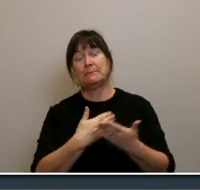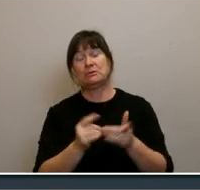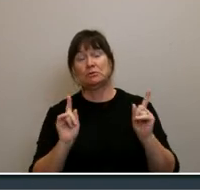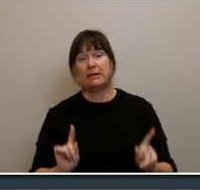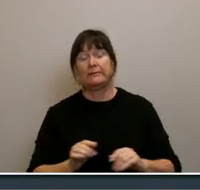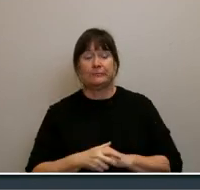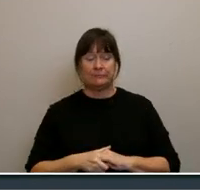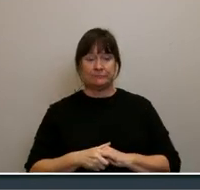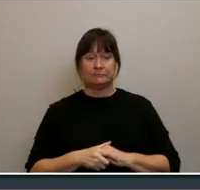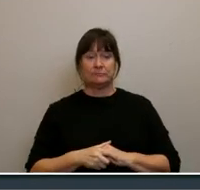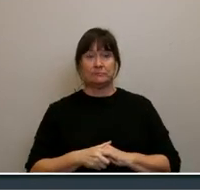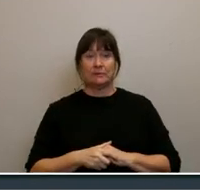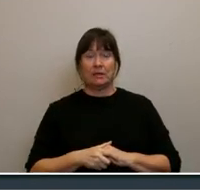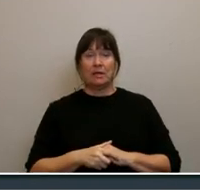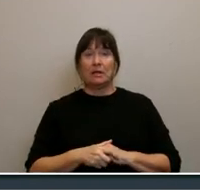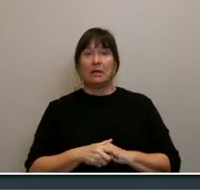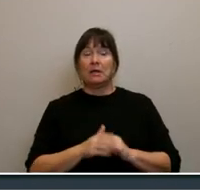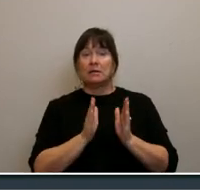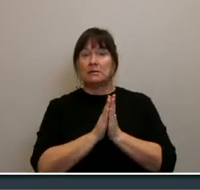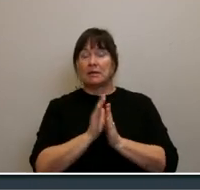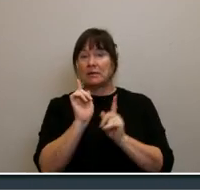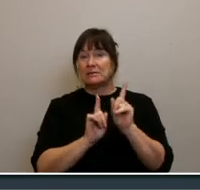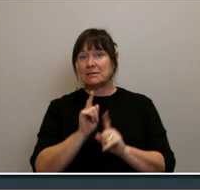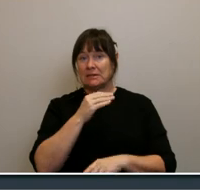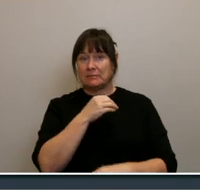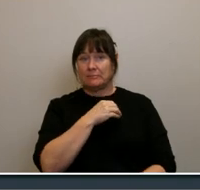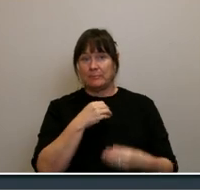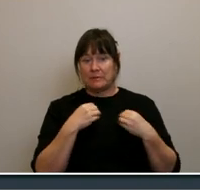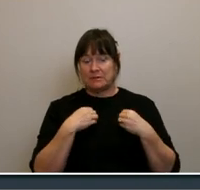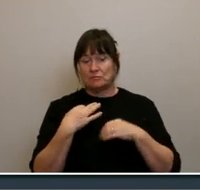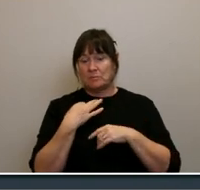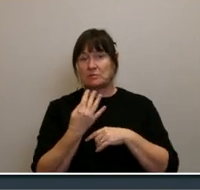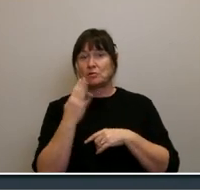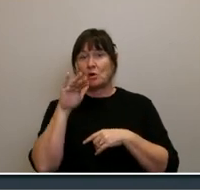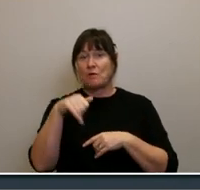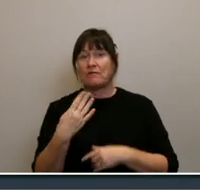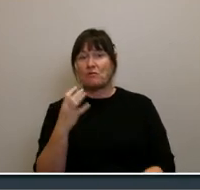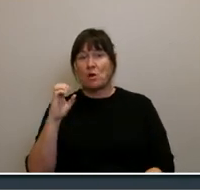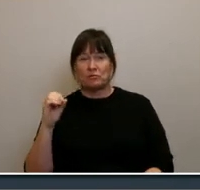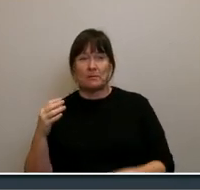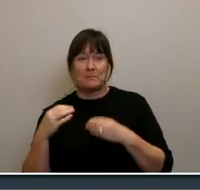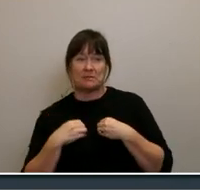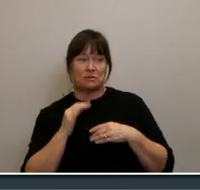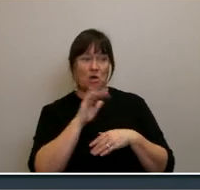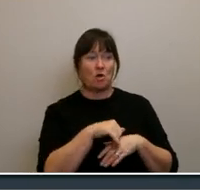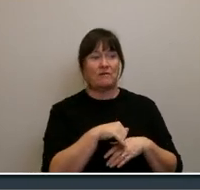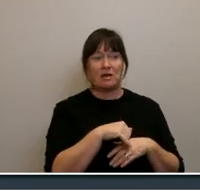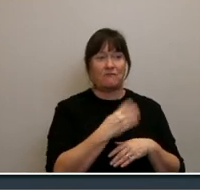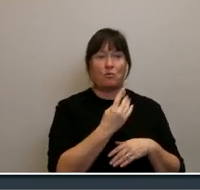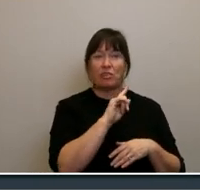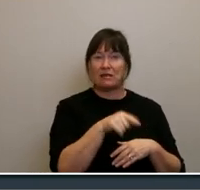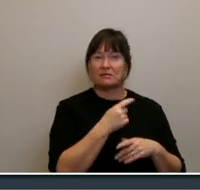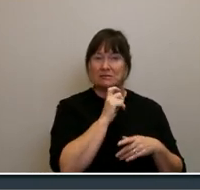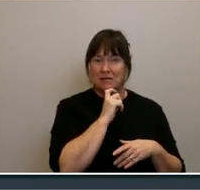today. Napier City Business Inc. represents 450 businesses and over 2,500 staff within